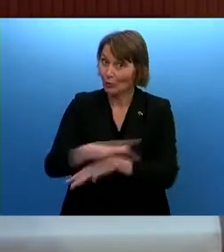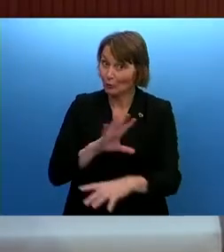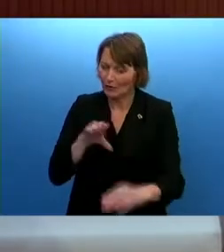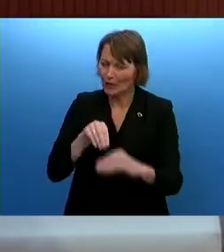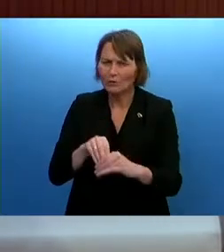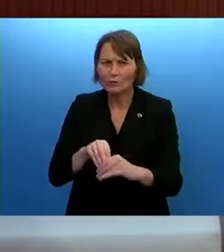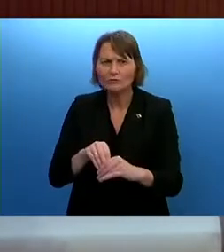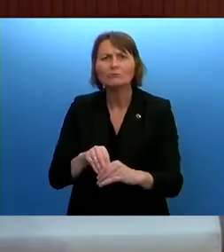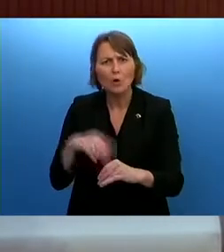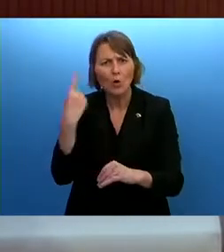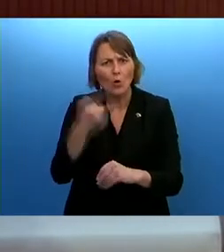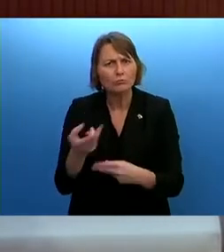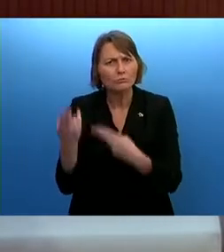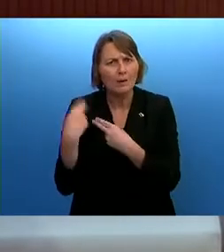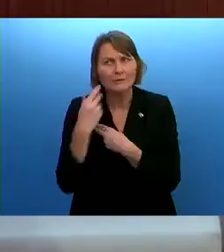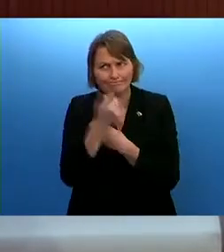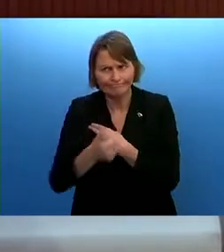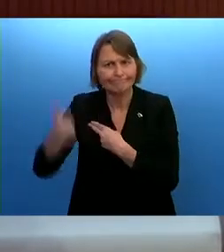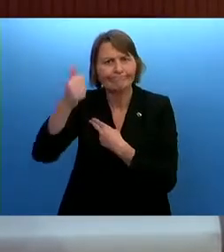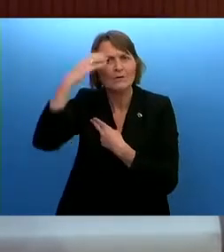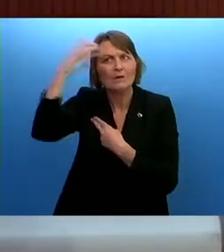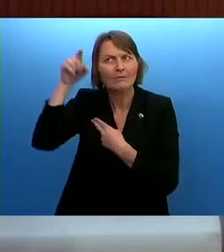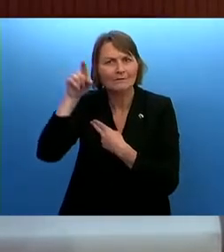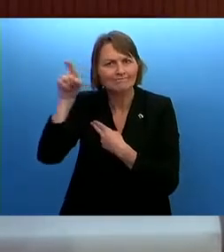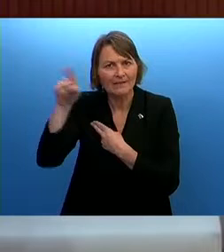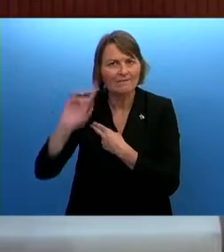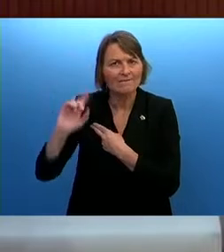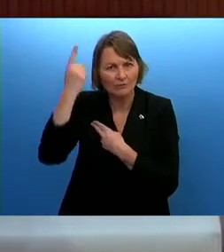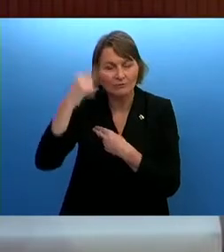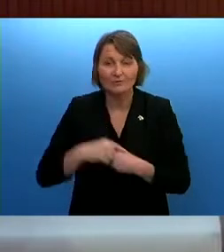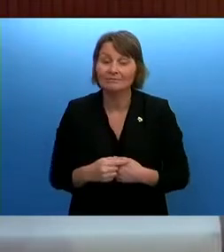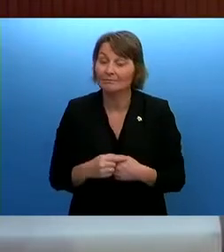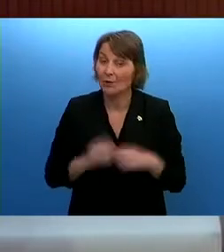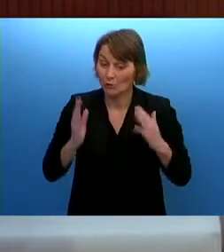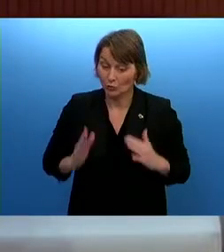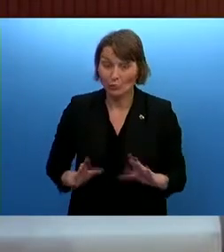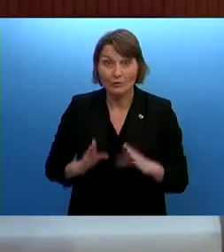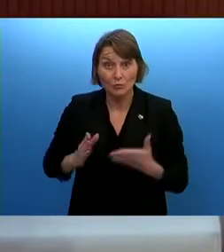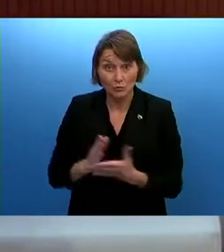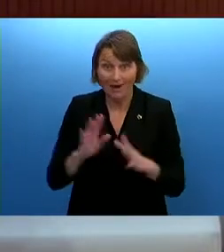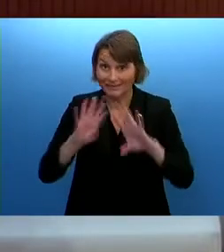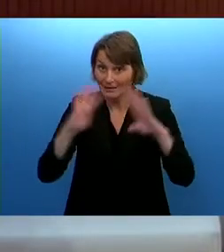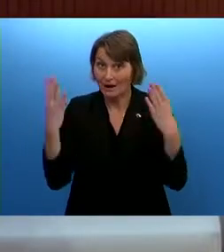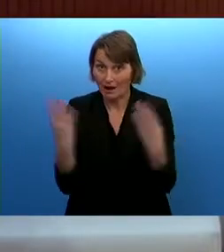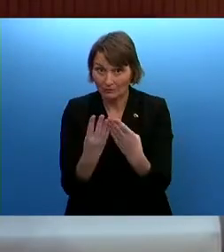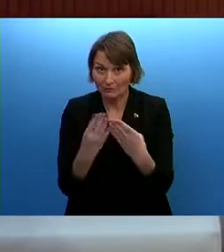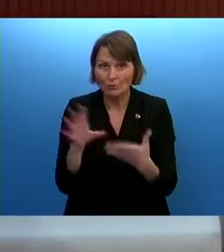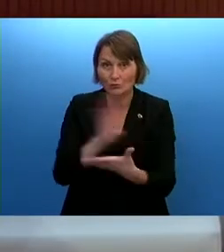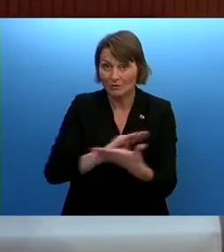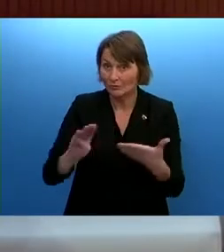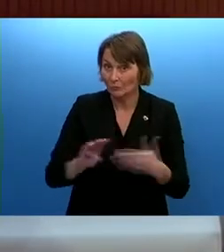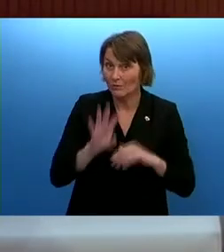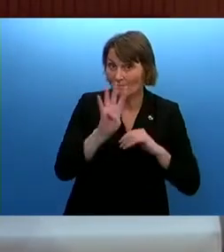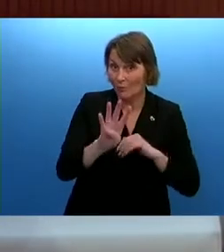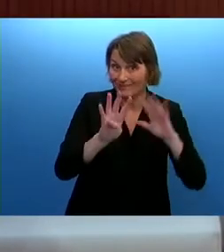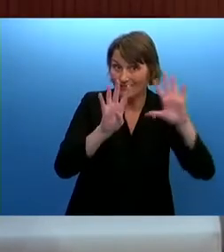hold themselves to. This need has been recognized by the Human Rights Council in Resolution 4912 as